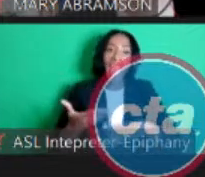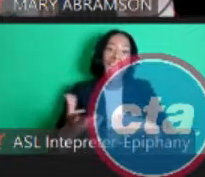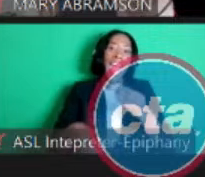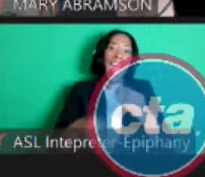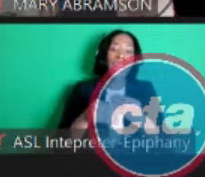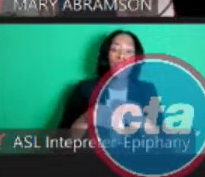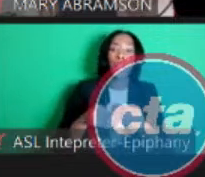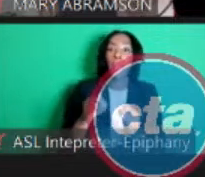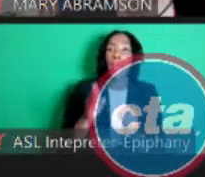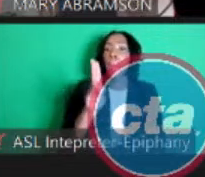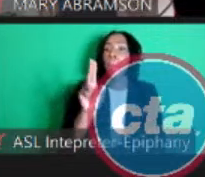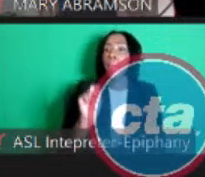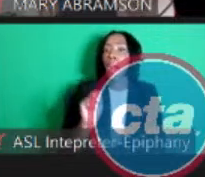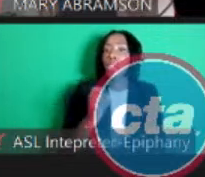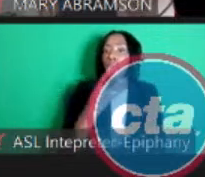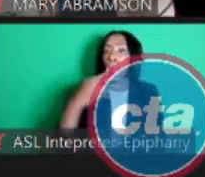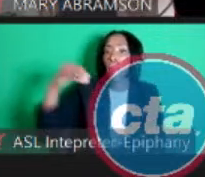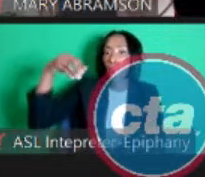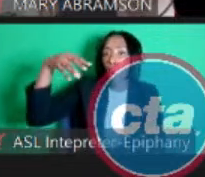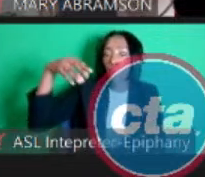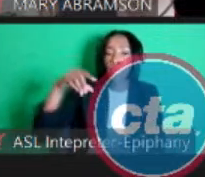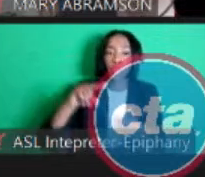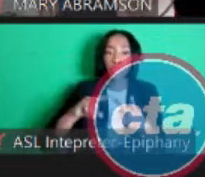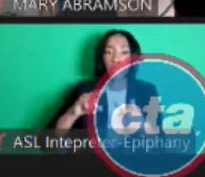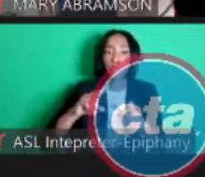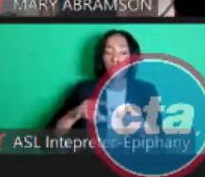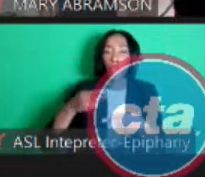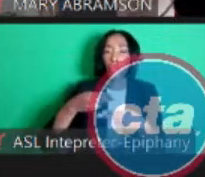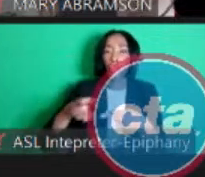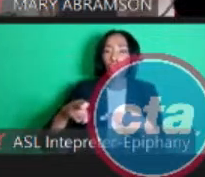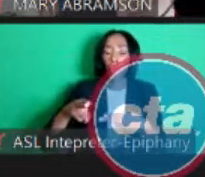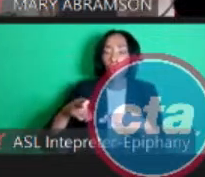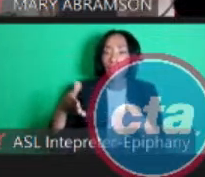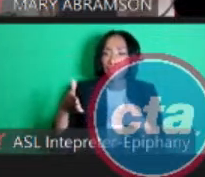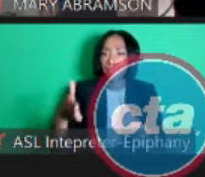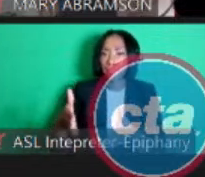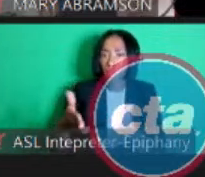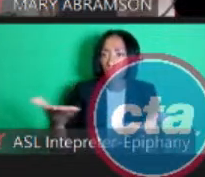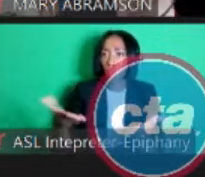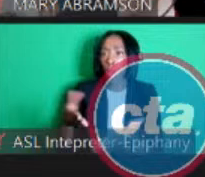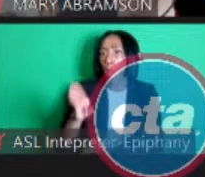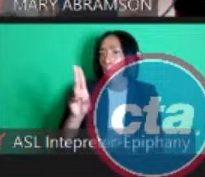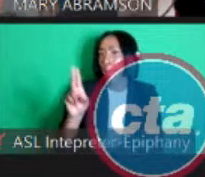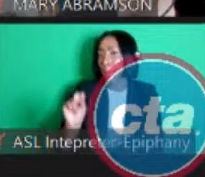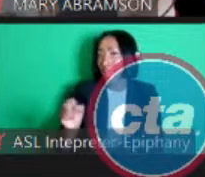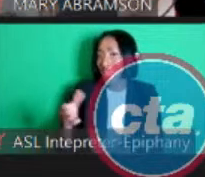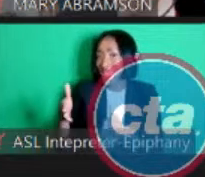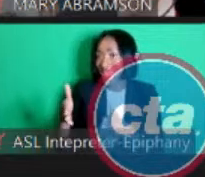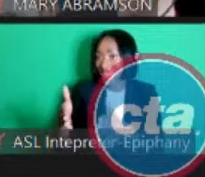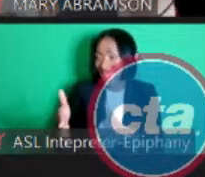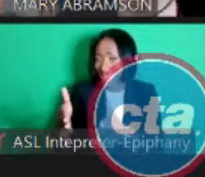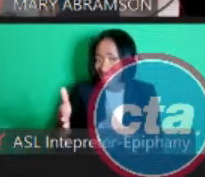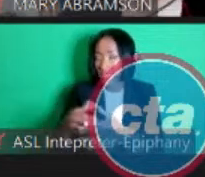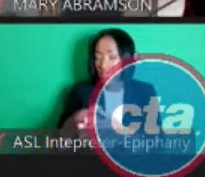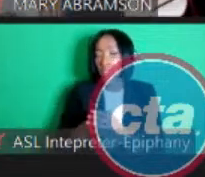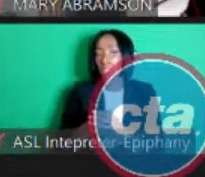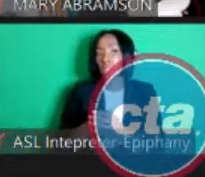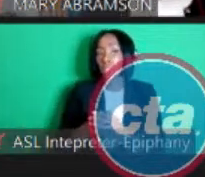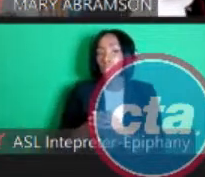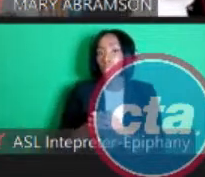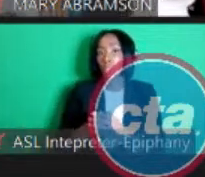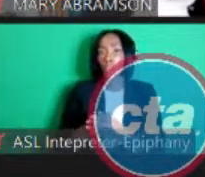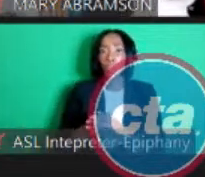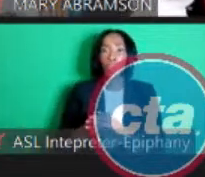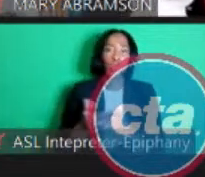bulbs, to add short stretches of bus lanes and ways to get through